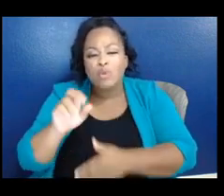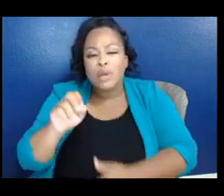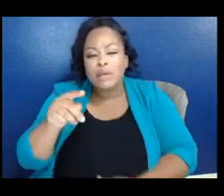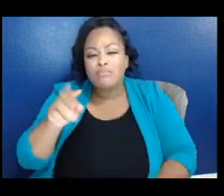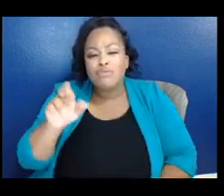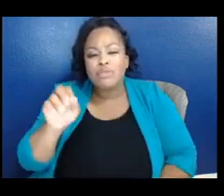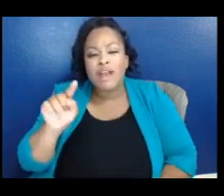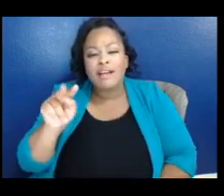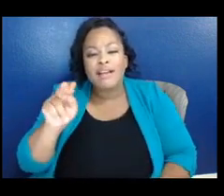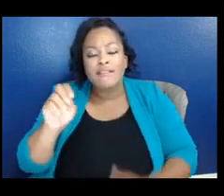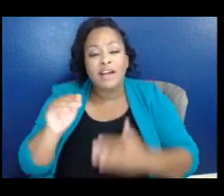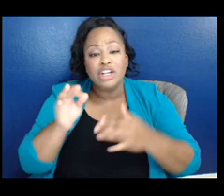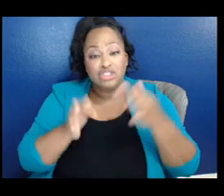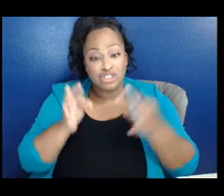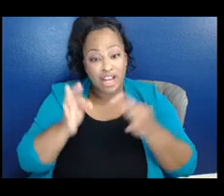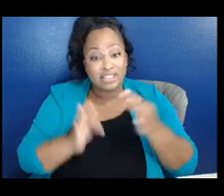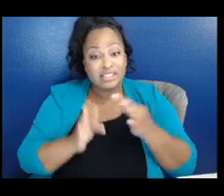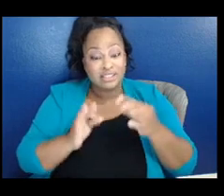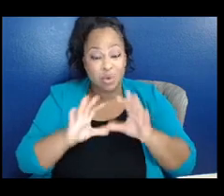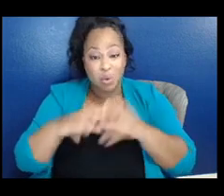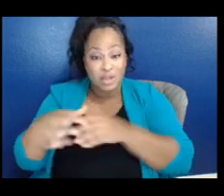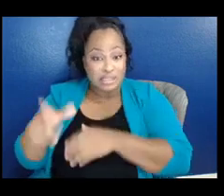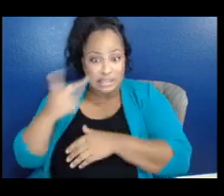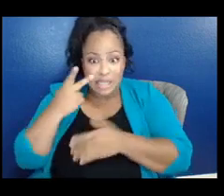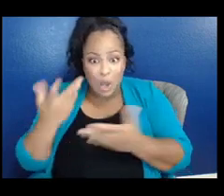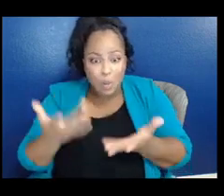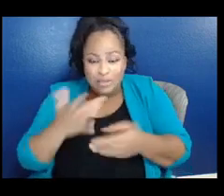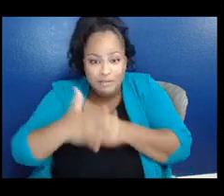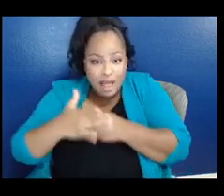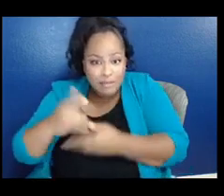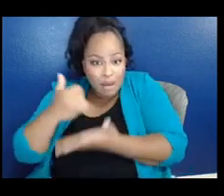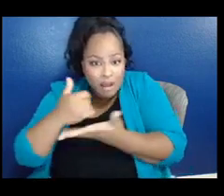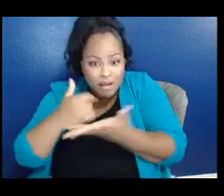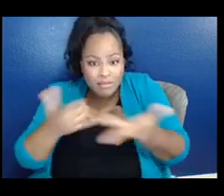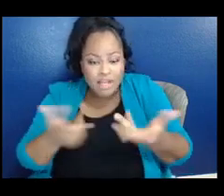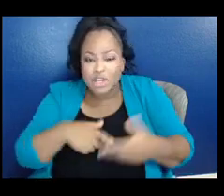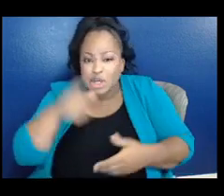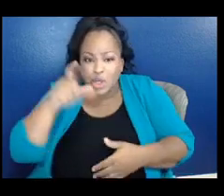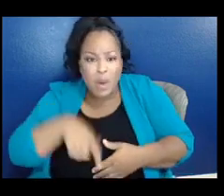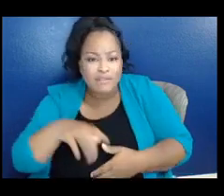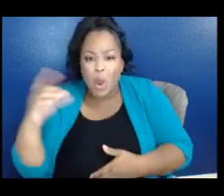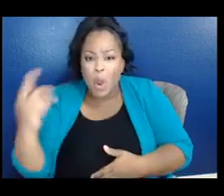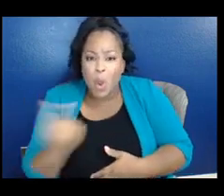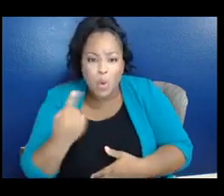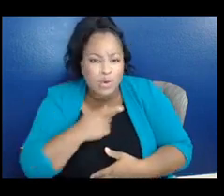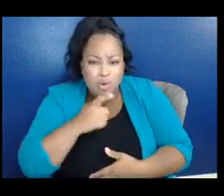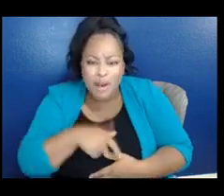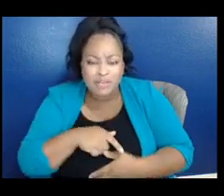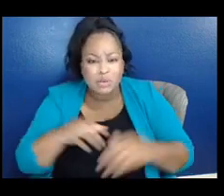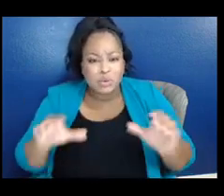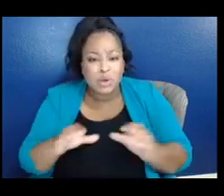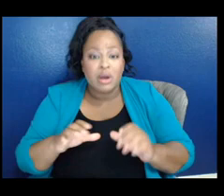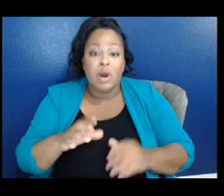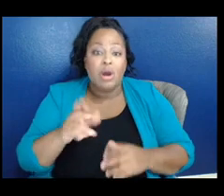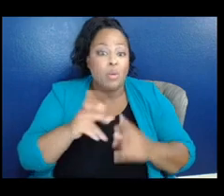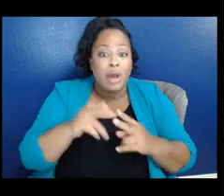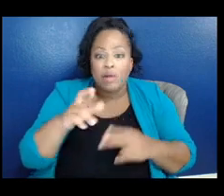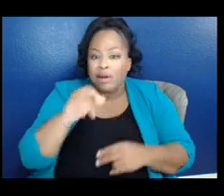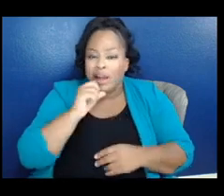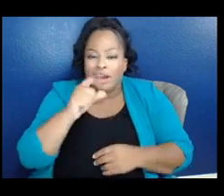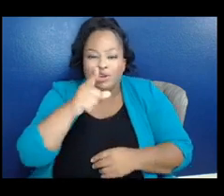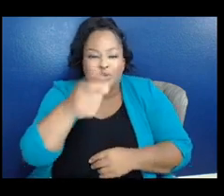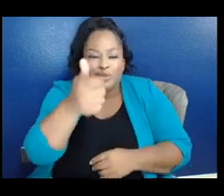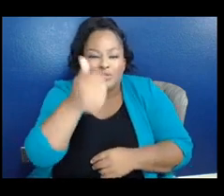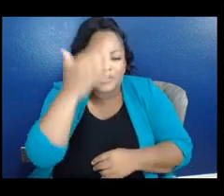justice organization. And see what resources are there. You don't have to navigate it alone, whether or not you personally